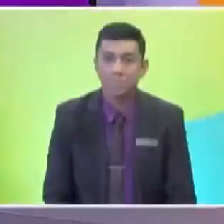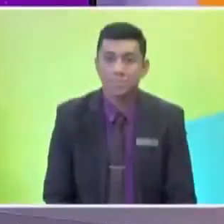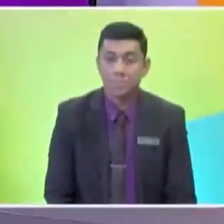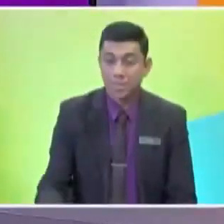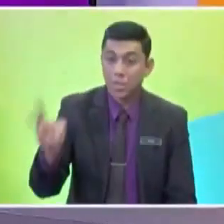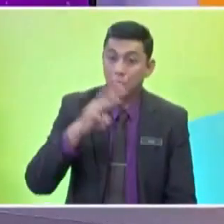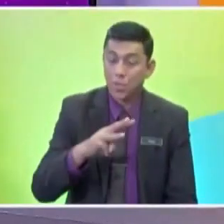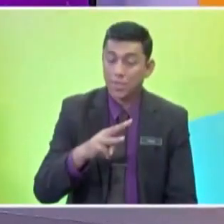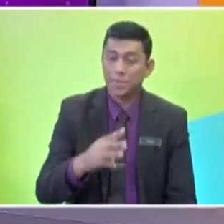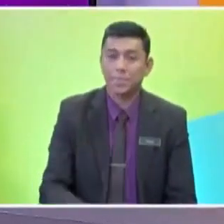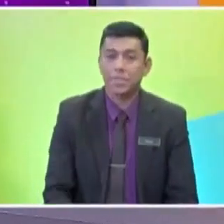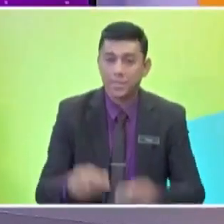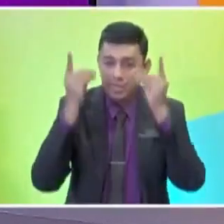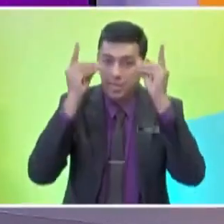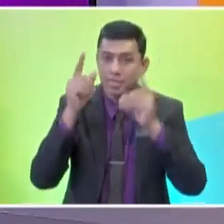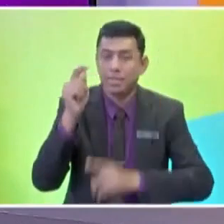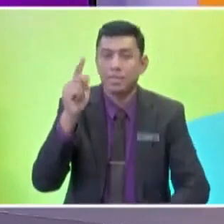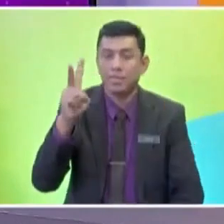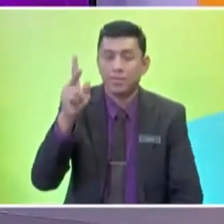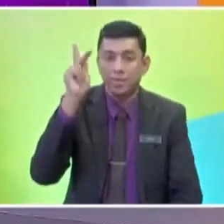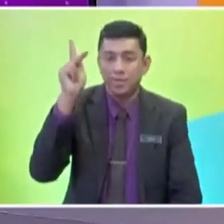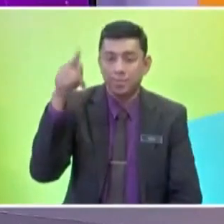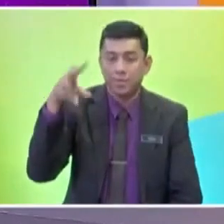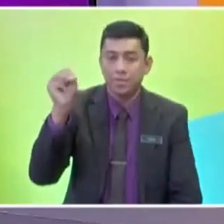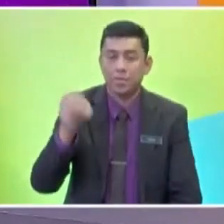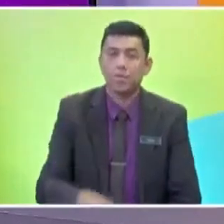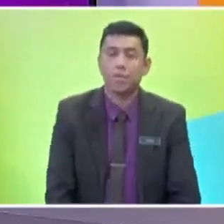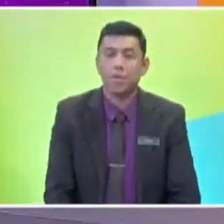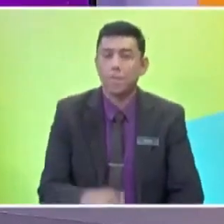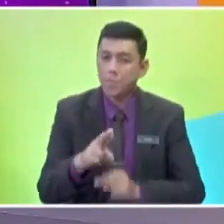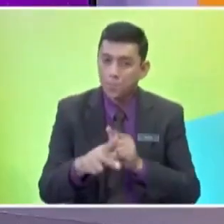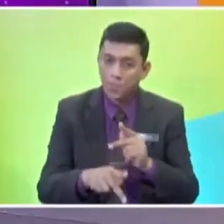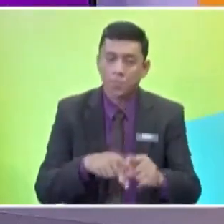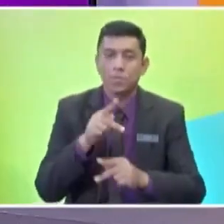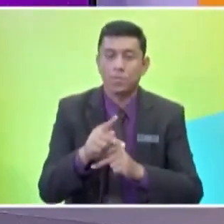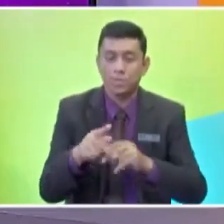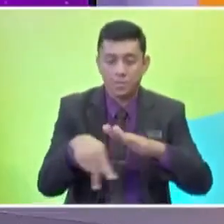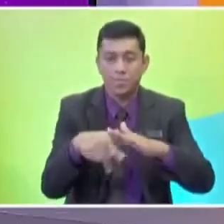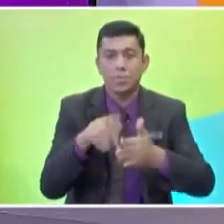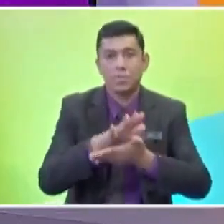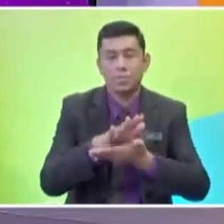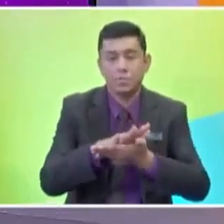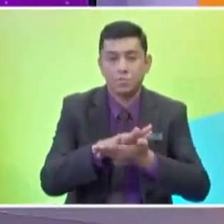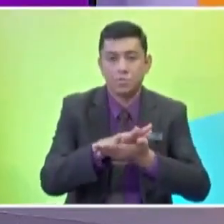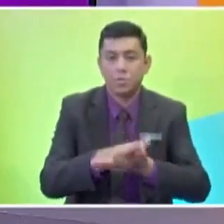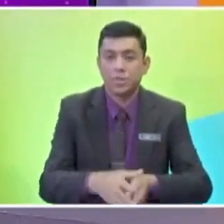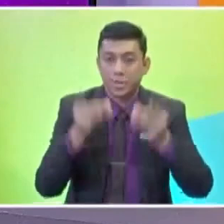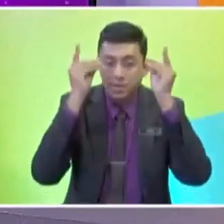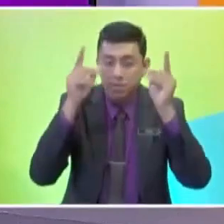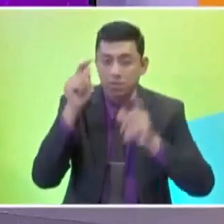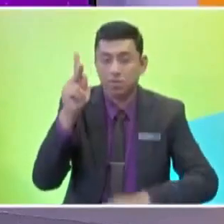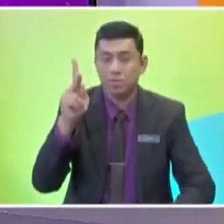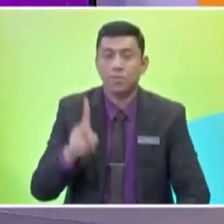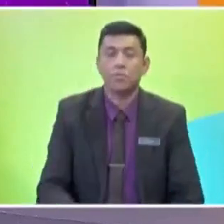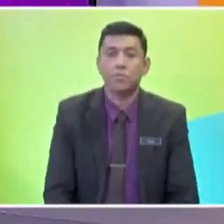Alright, welcome back to Didik TV KPM. We are in the process of preschool Didik TV. Alright, and we are